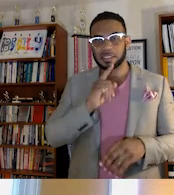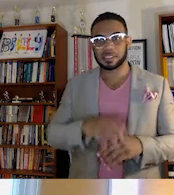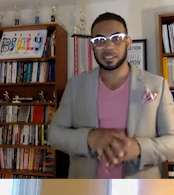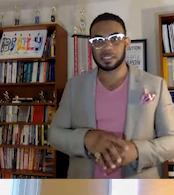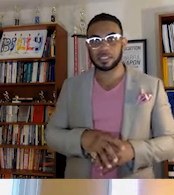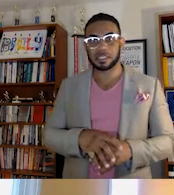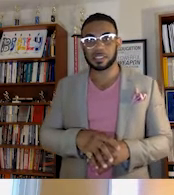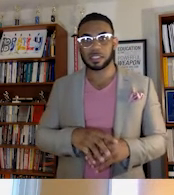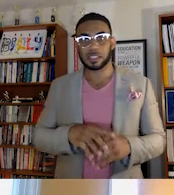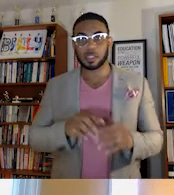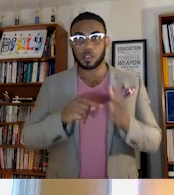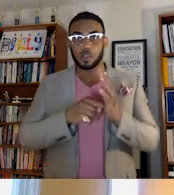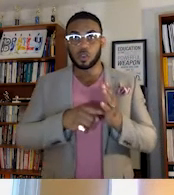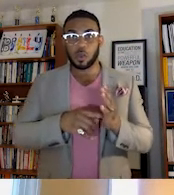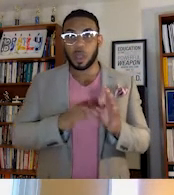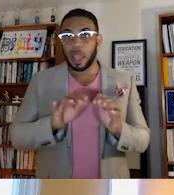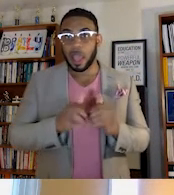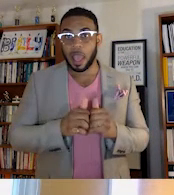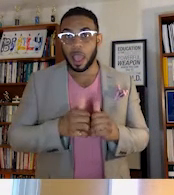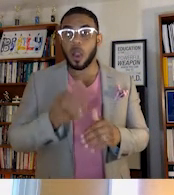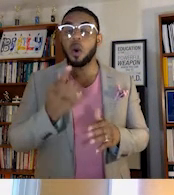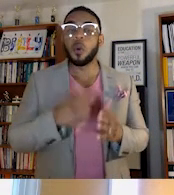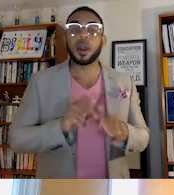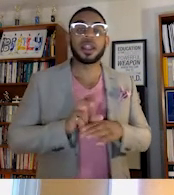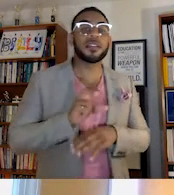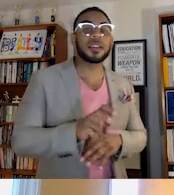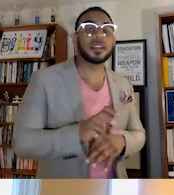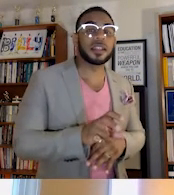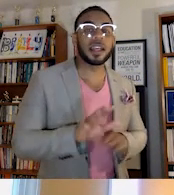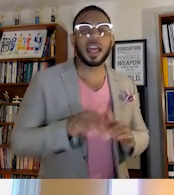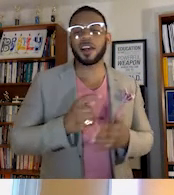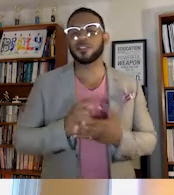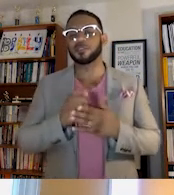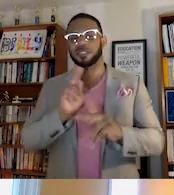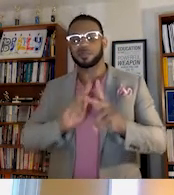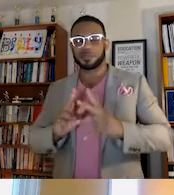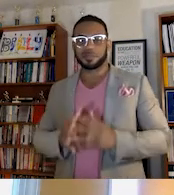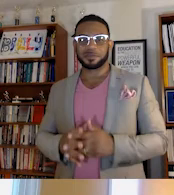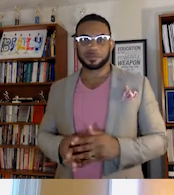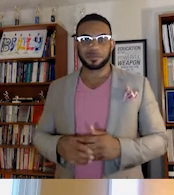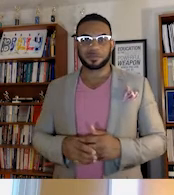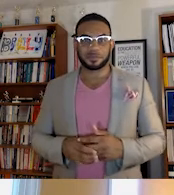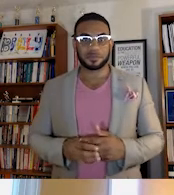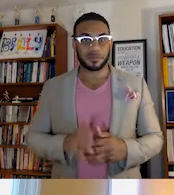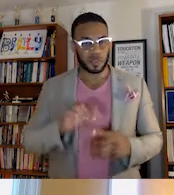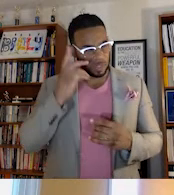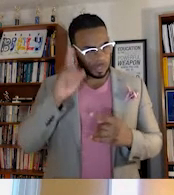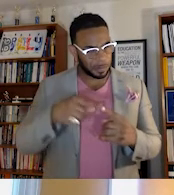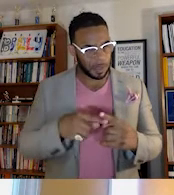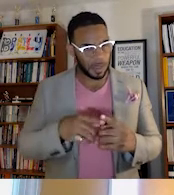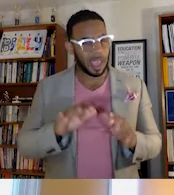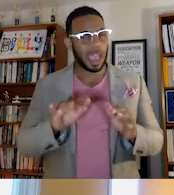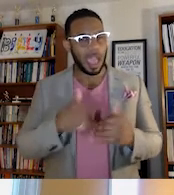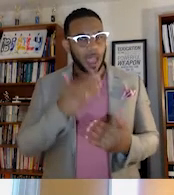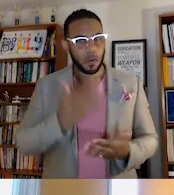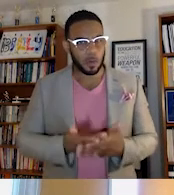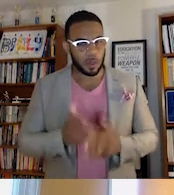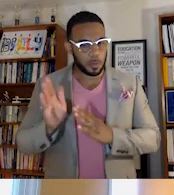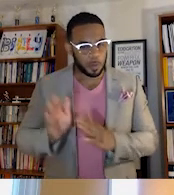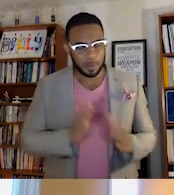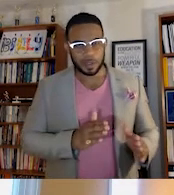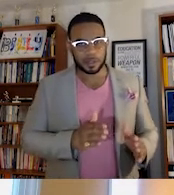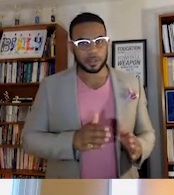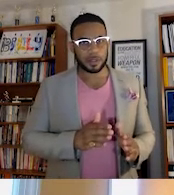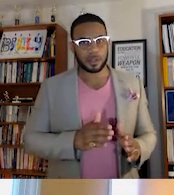is indicated by what it invests in and how it treats its people. And when you think about how well